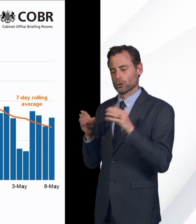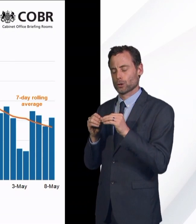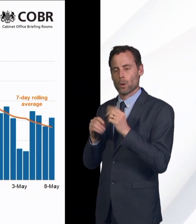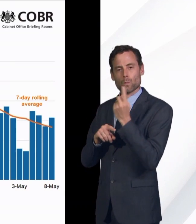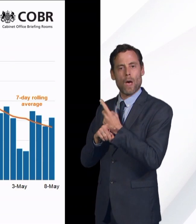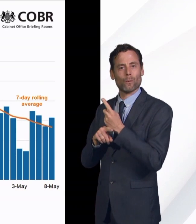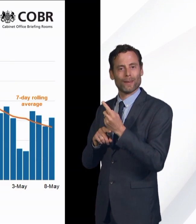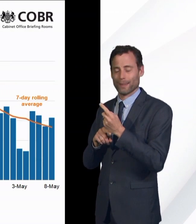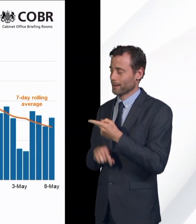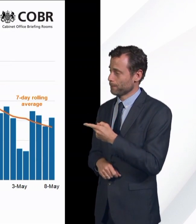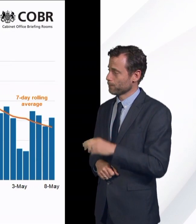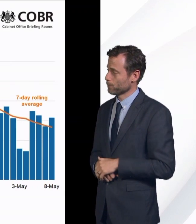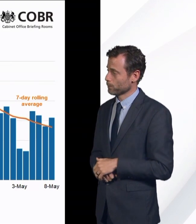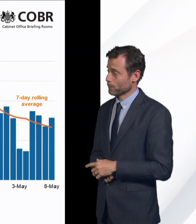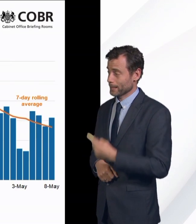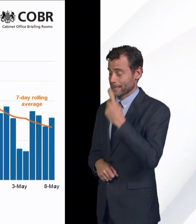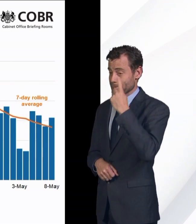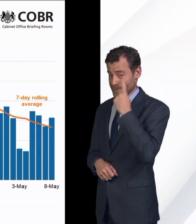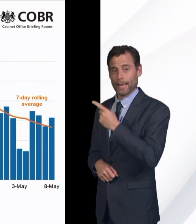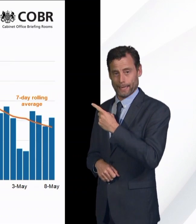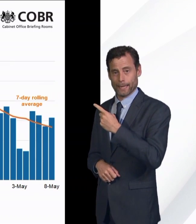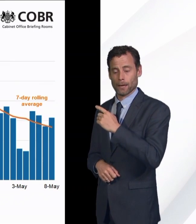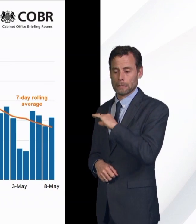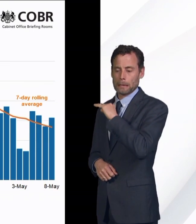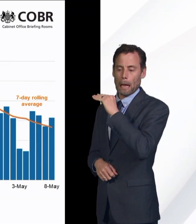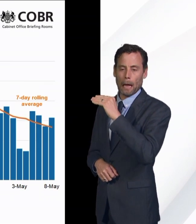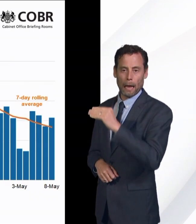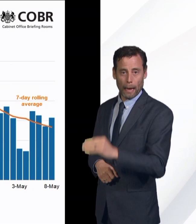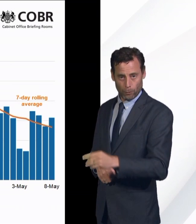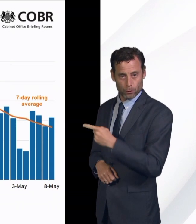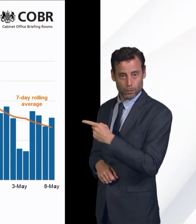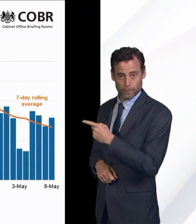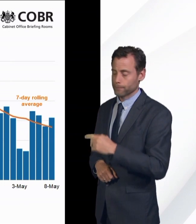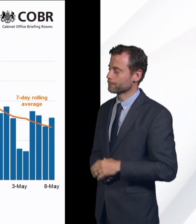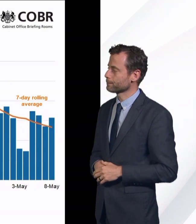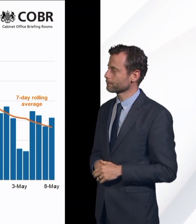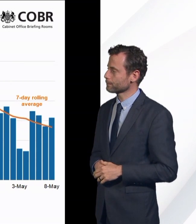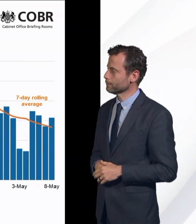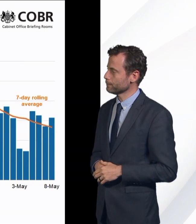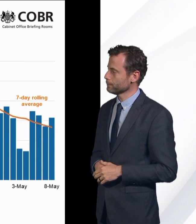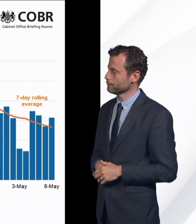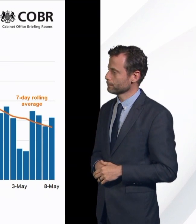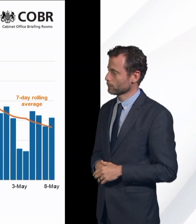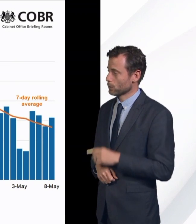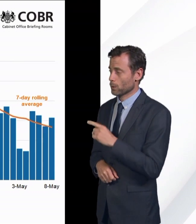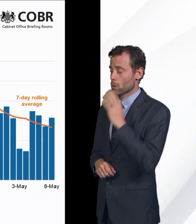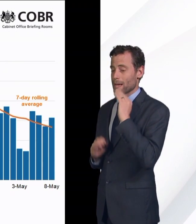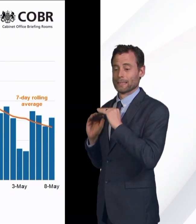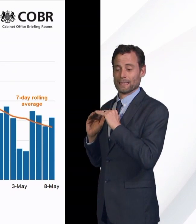is a decline in overall deaths that again has been occurring from the middle to end of